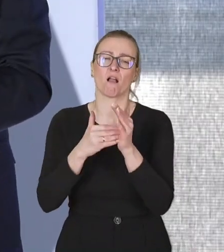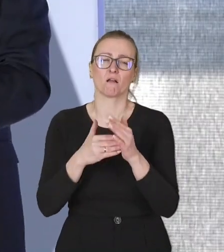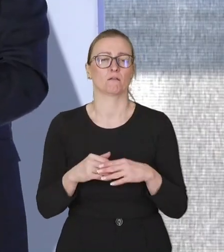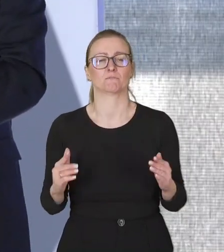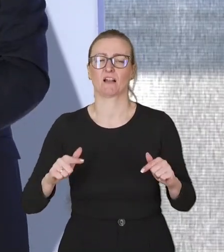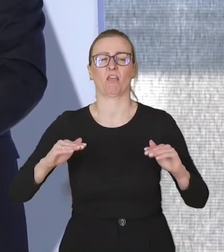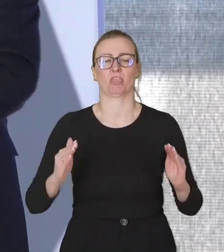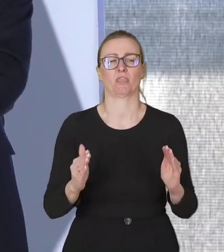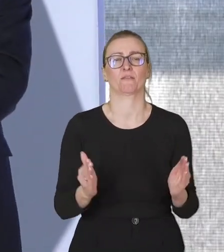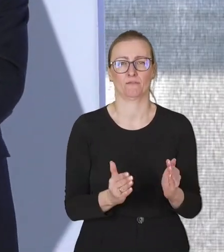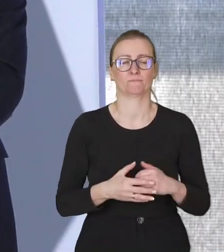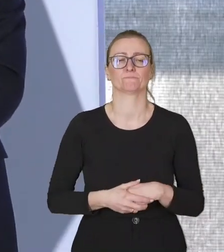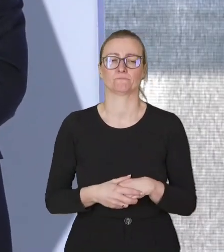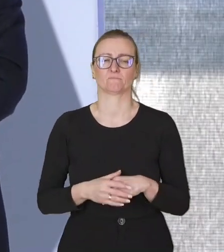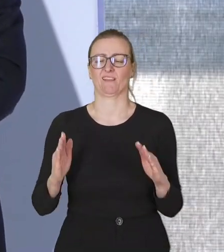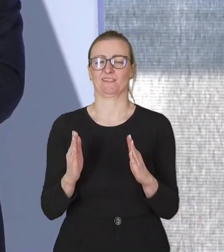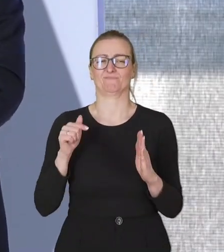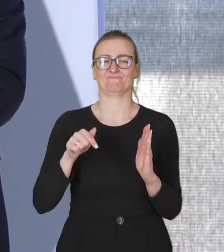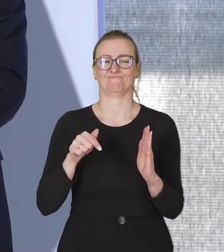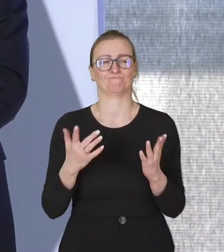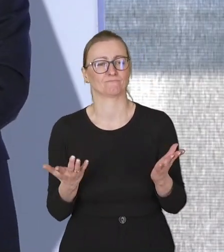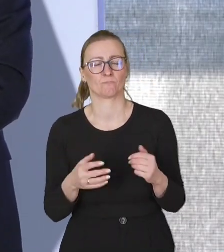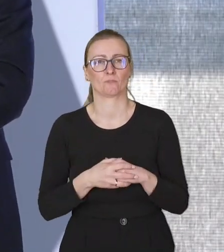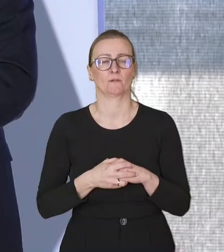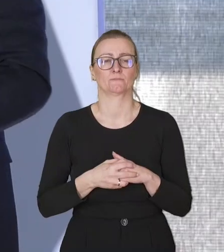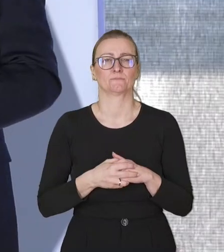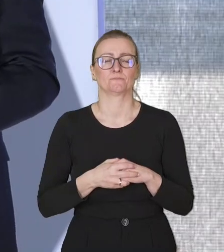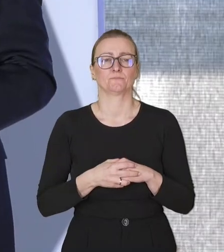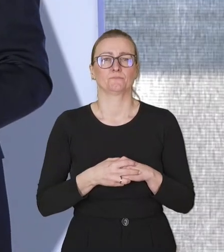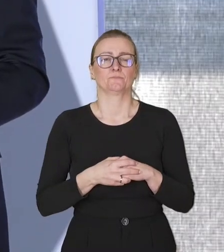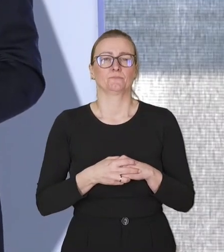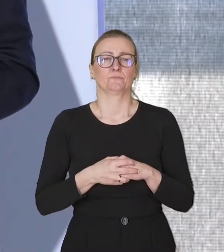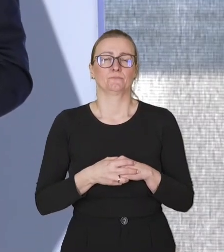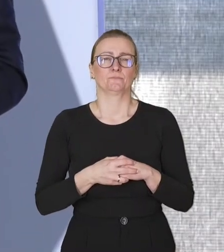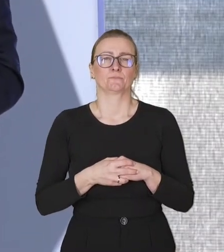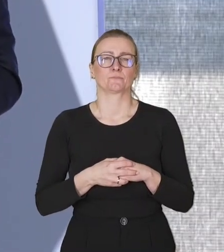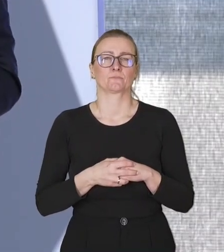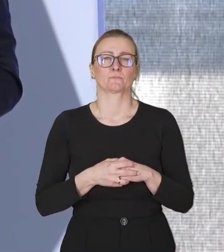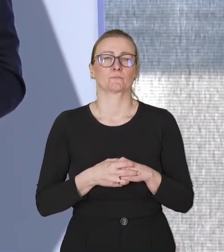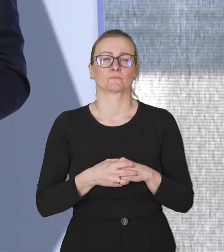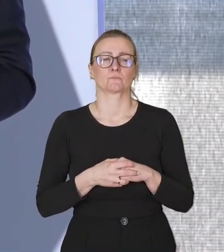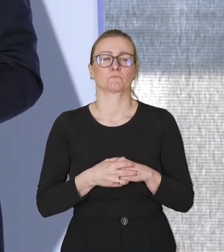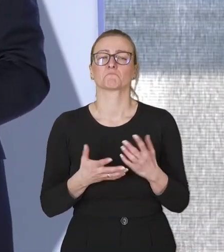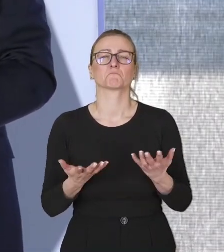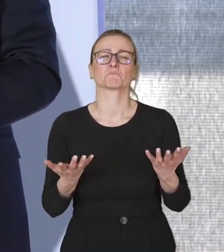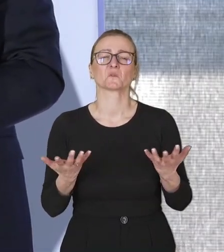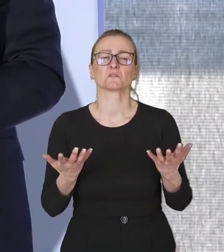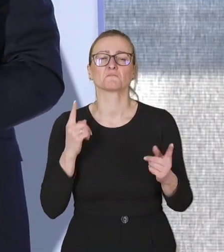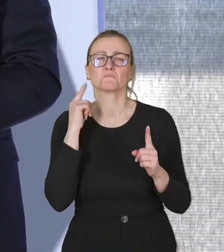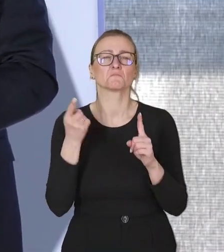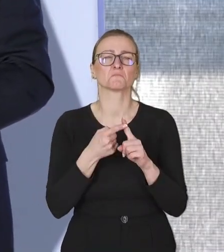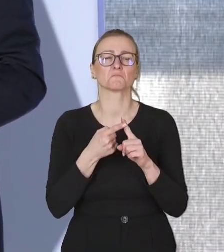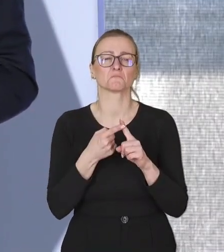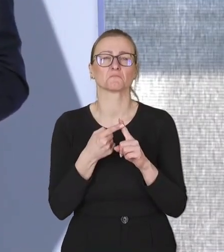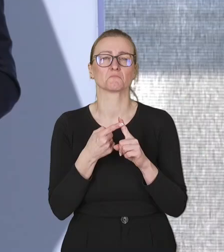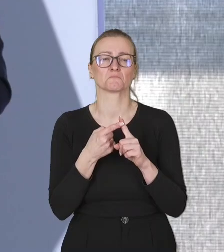just simplification, because there is a lower barriers to the single market. There is a financing of